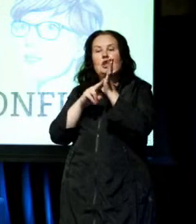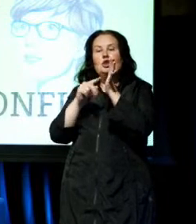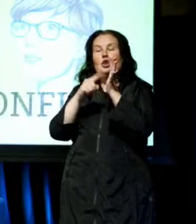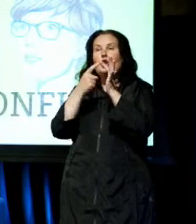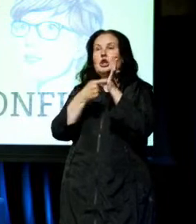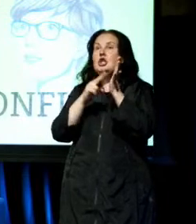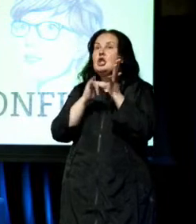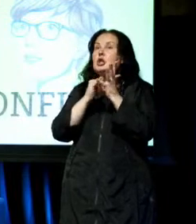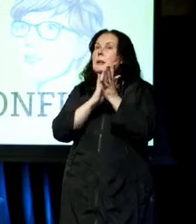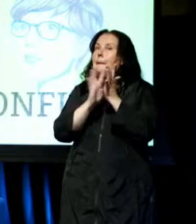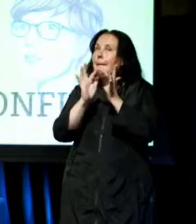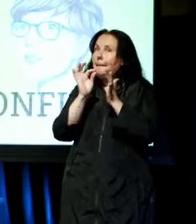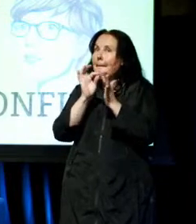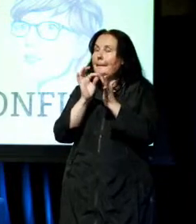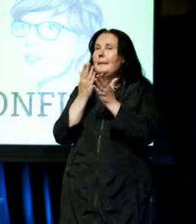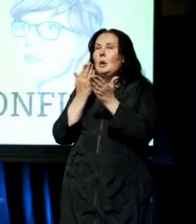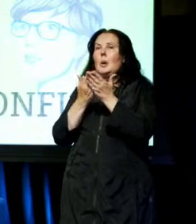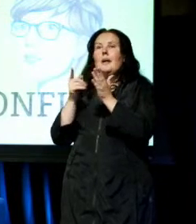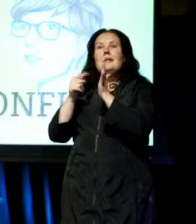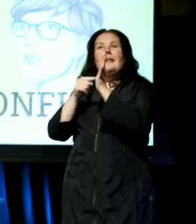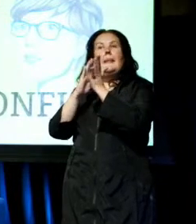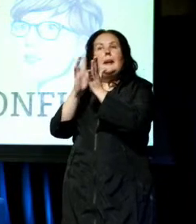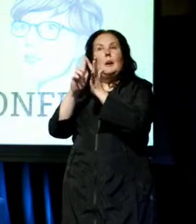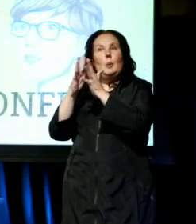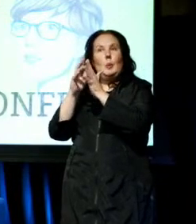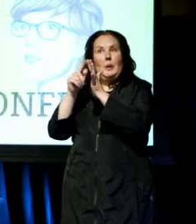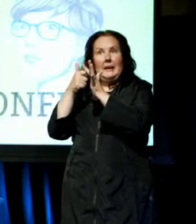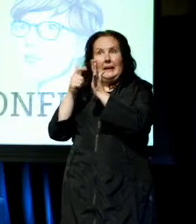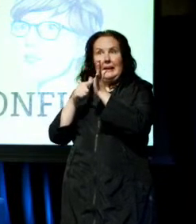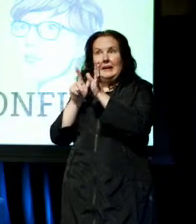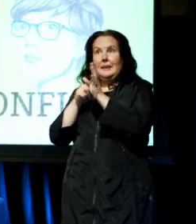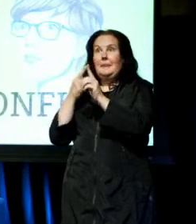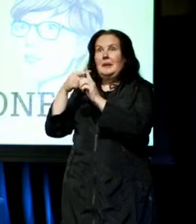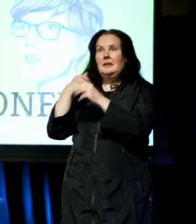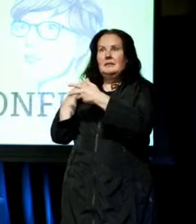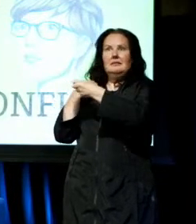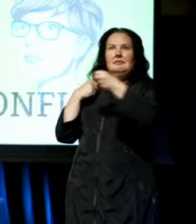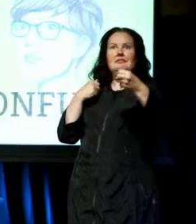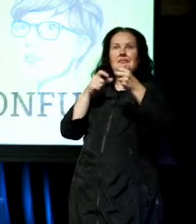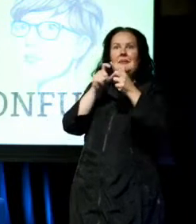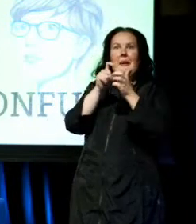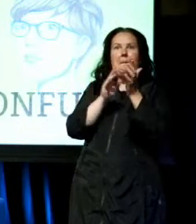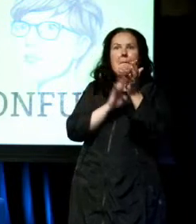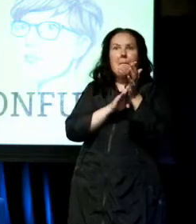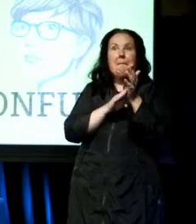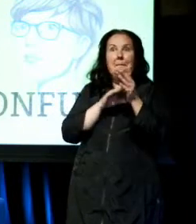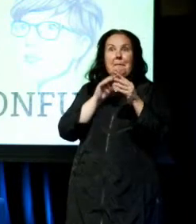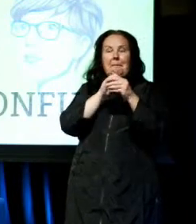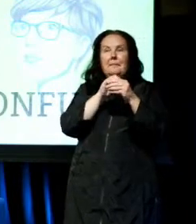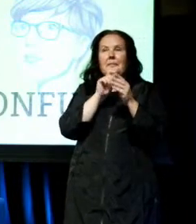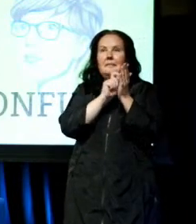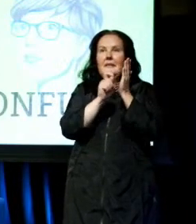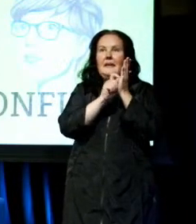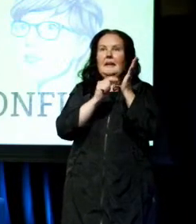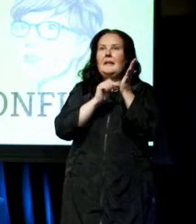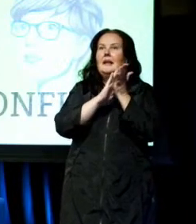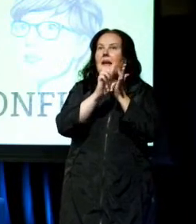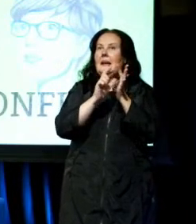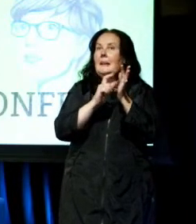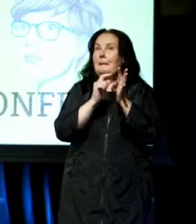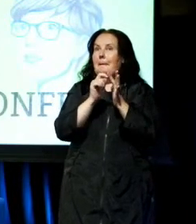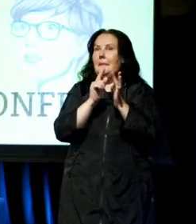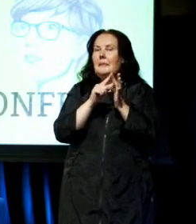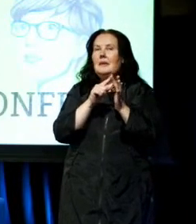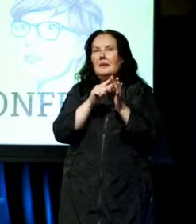also got DM'd by the Capes asking to write, which, you know, I mean, Jess created the